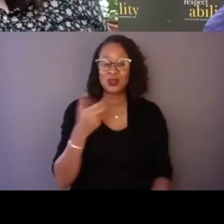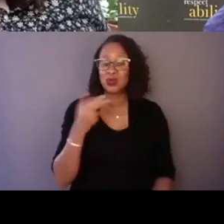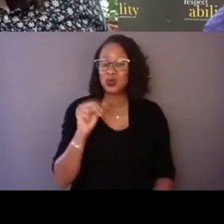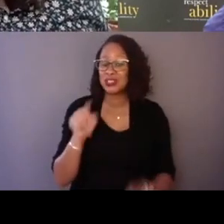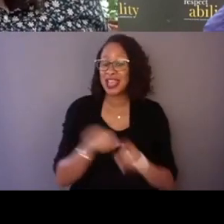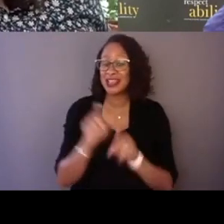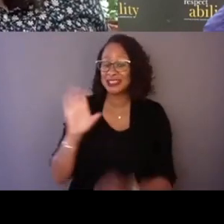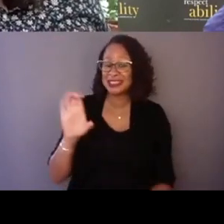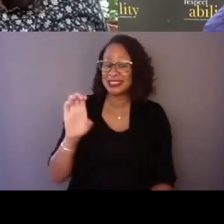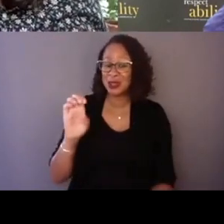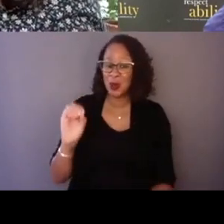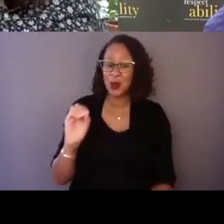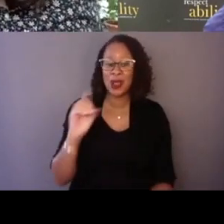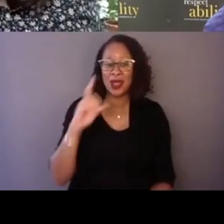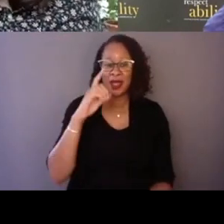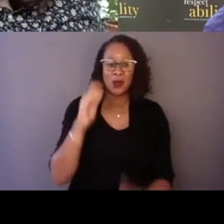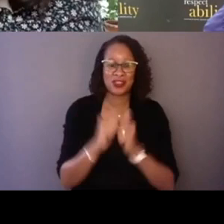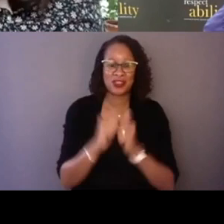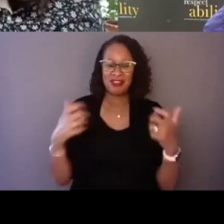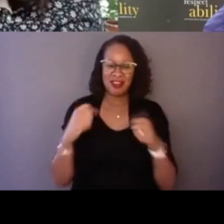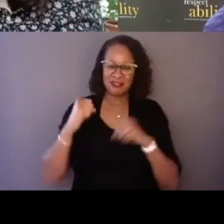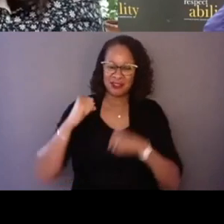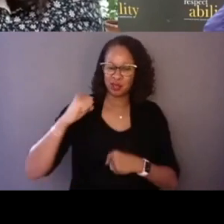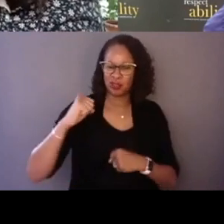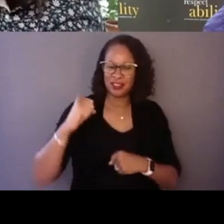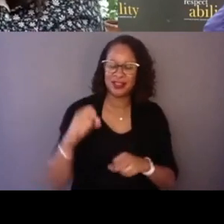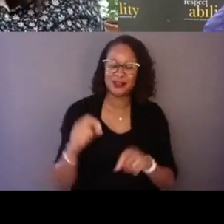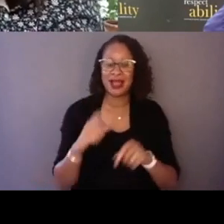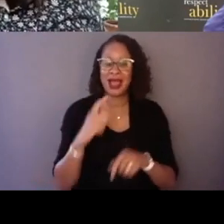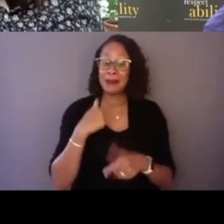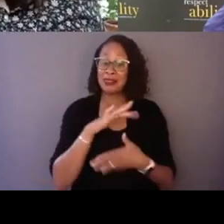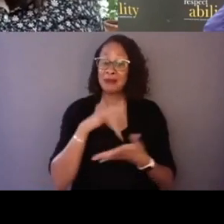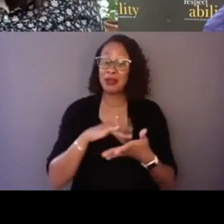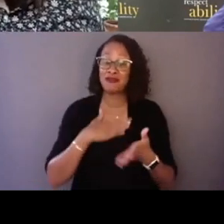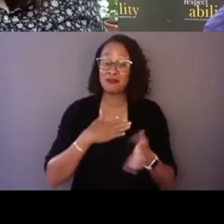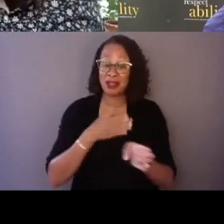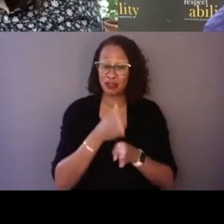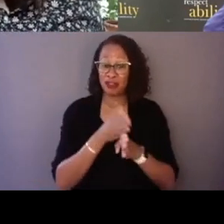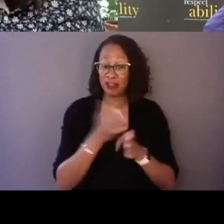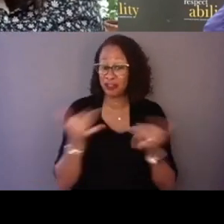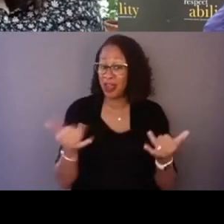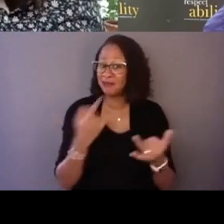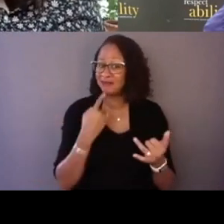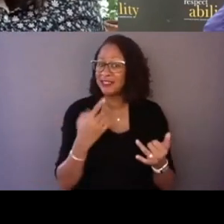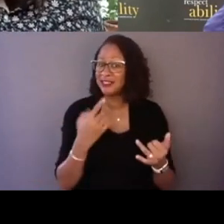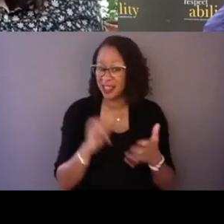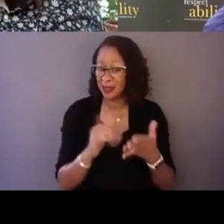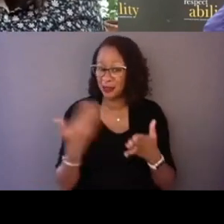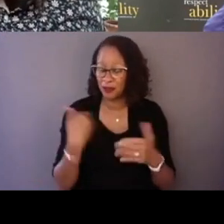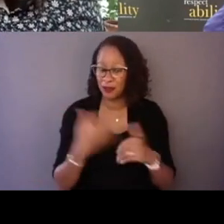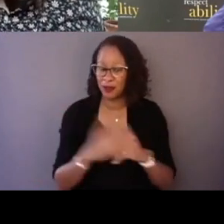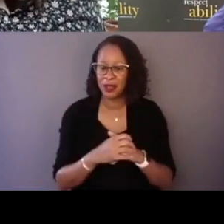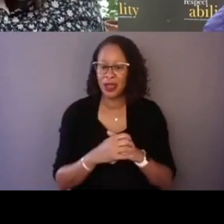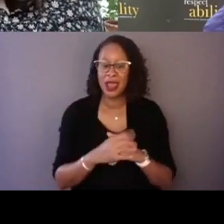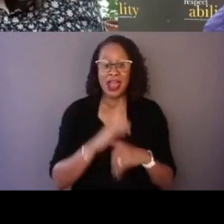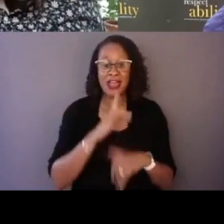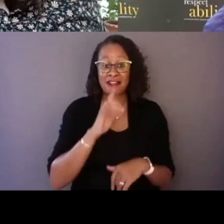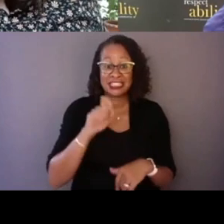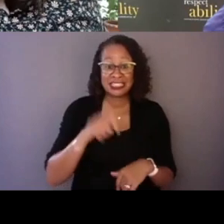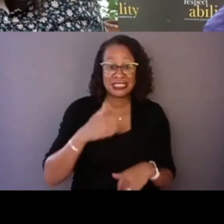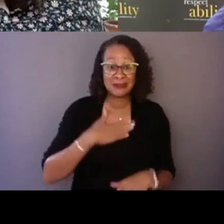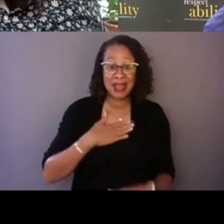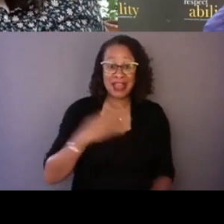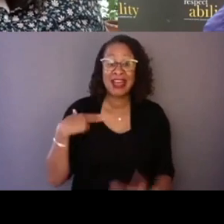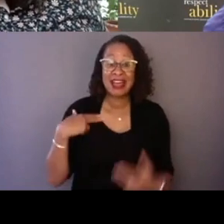I, like you said, I'm in the midpoint of my career and I really need my health insurance and my